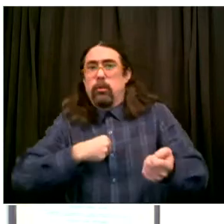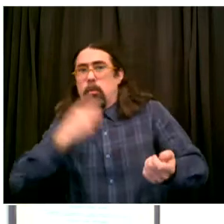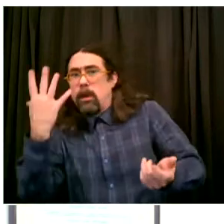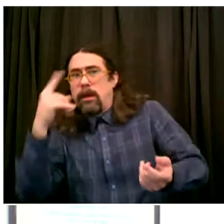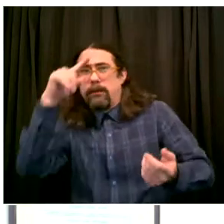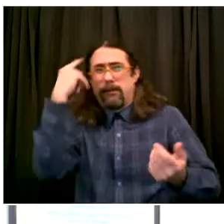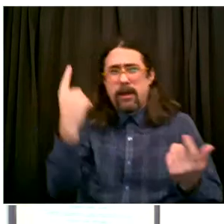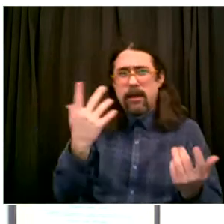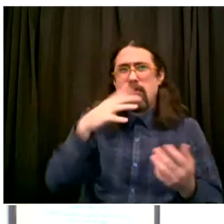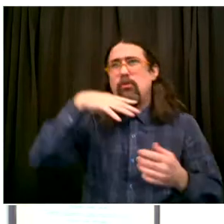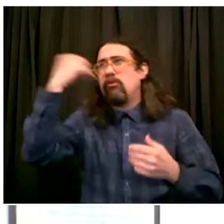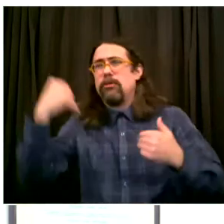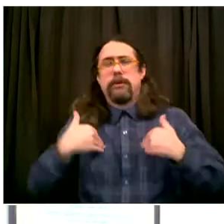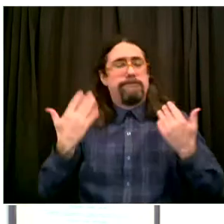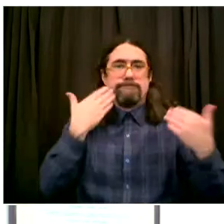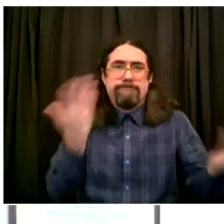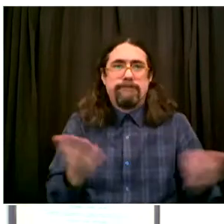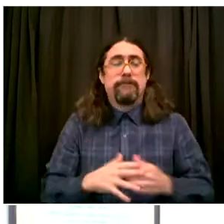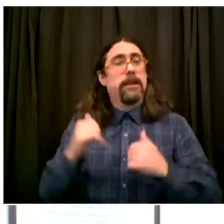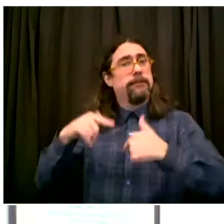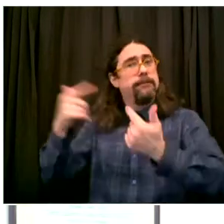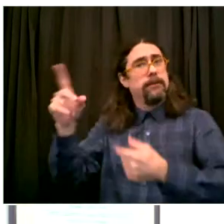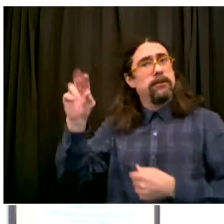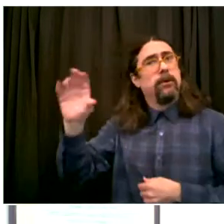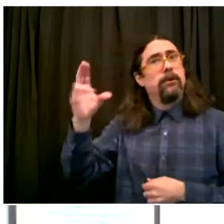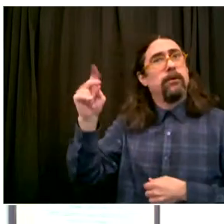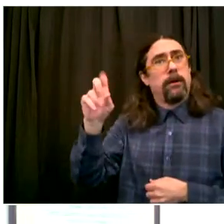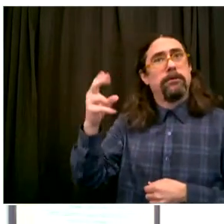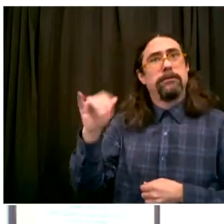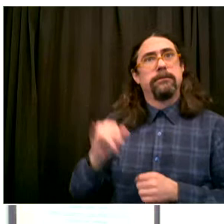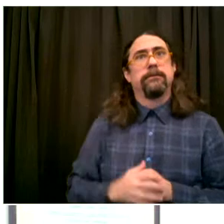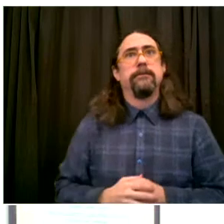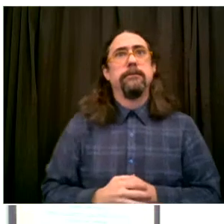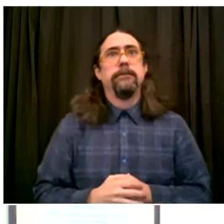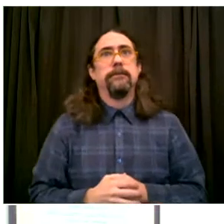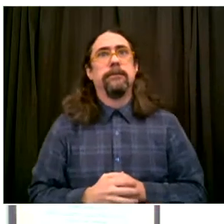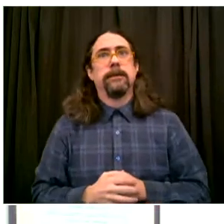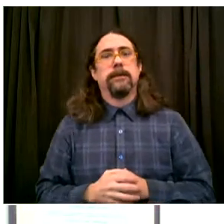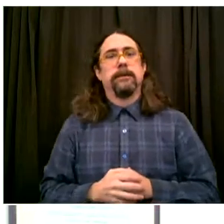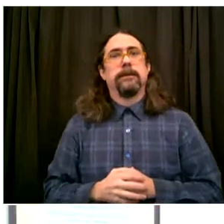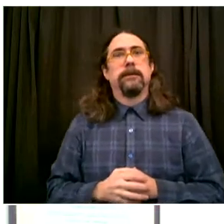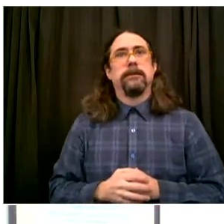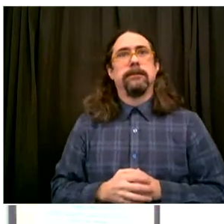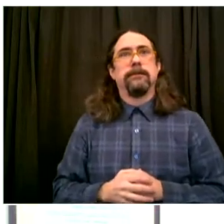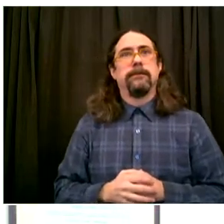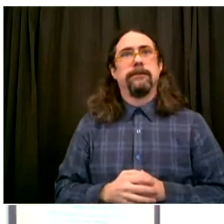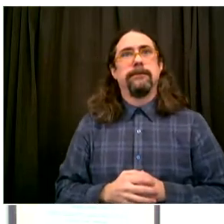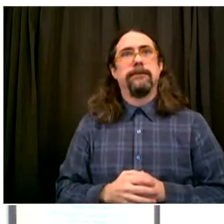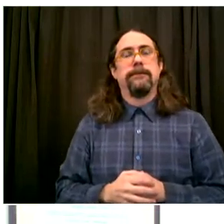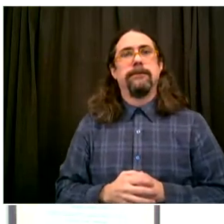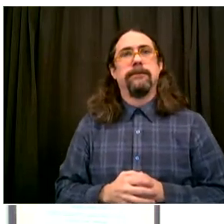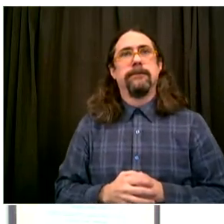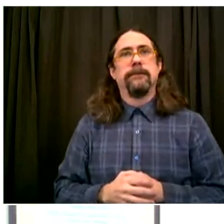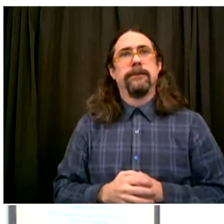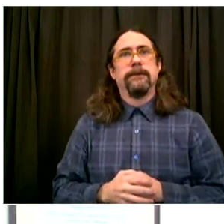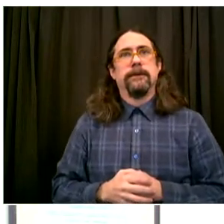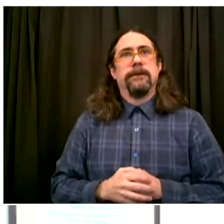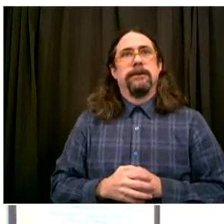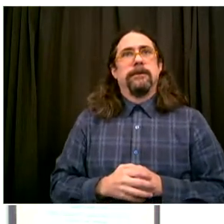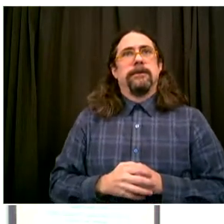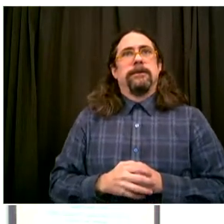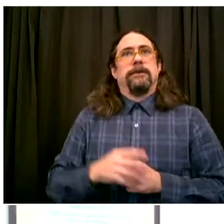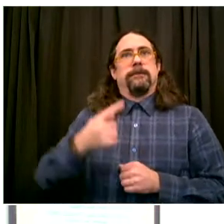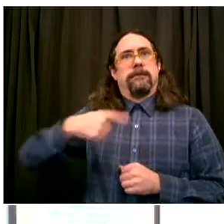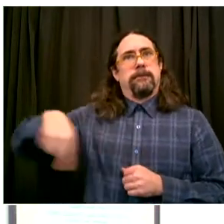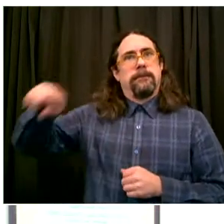we have enough data to tell us that we need to be redoubling our efforts around